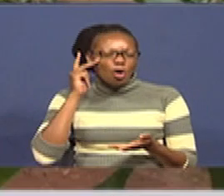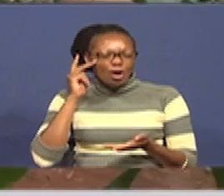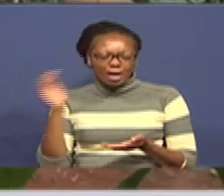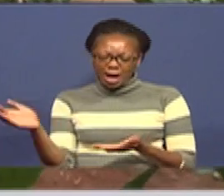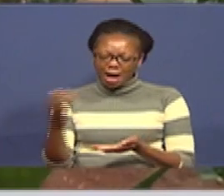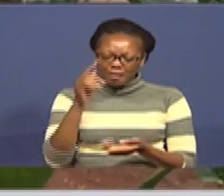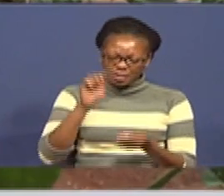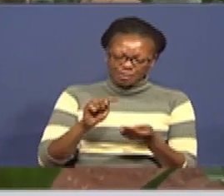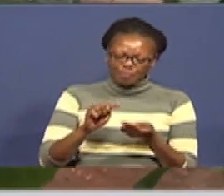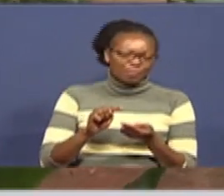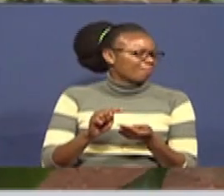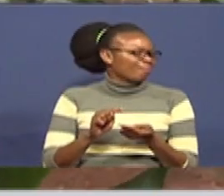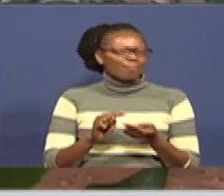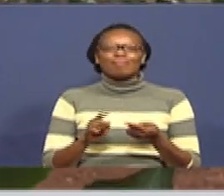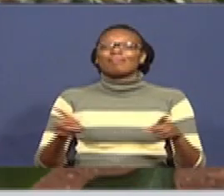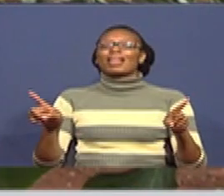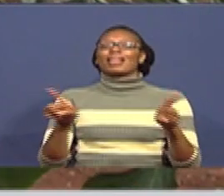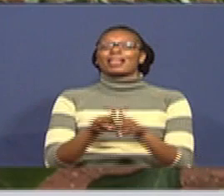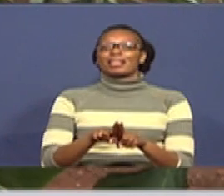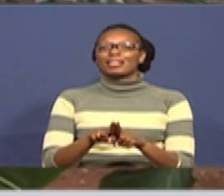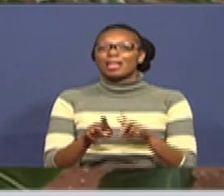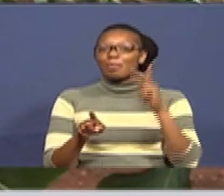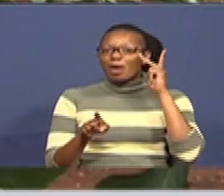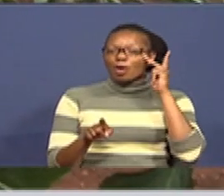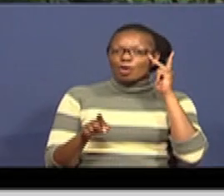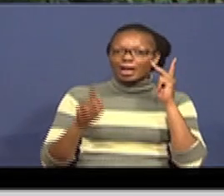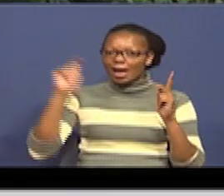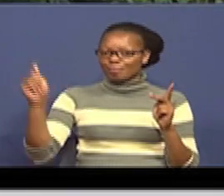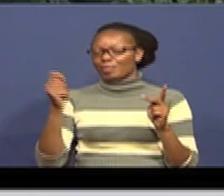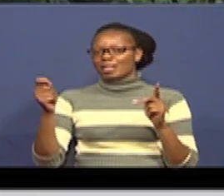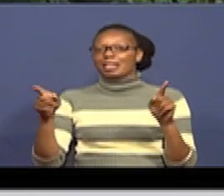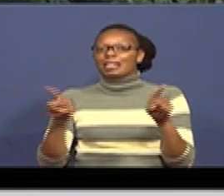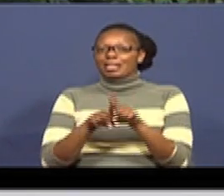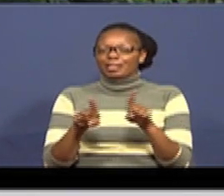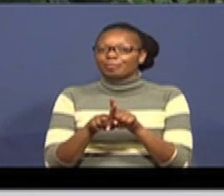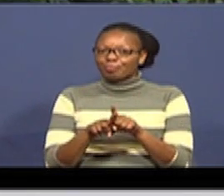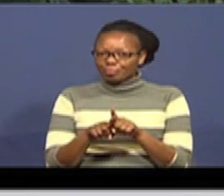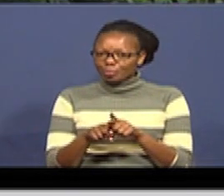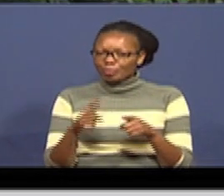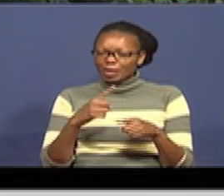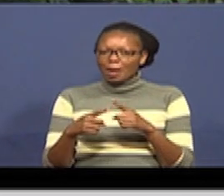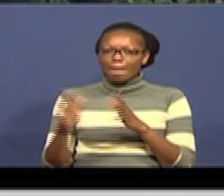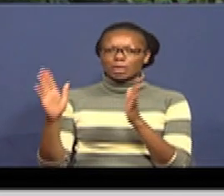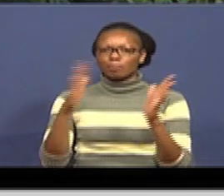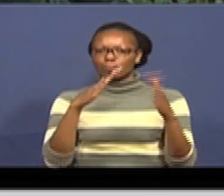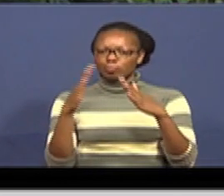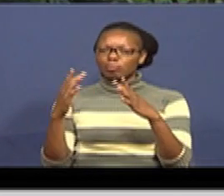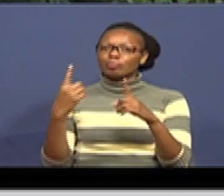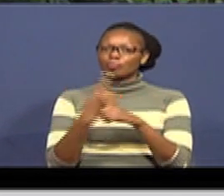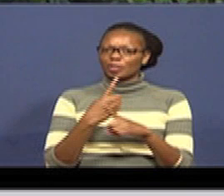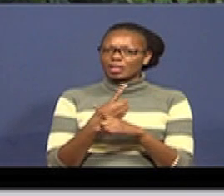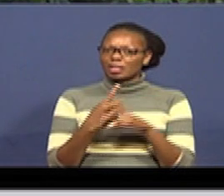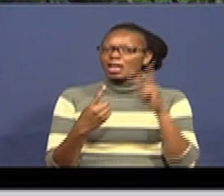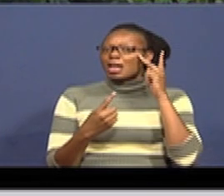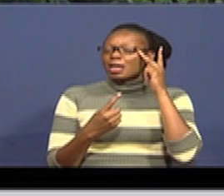huko Korea, sivyo hata. Basically it is similar or same, but that climate is a big